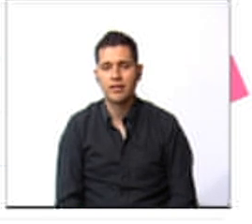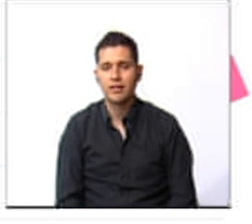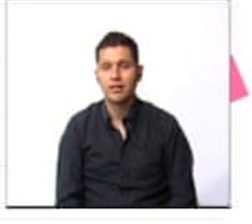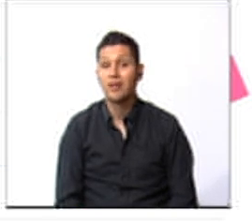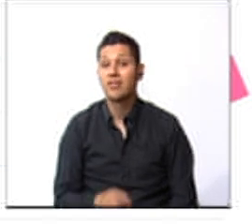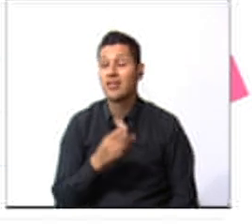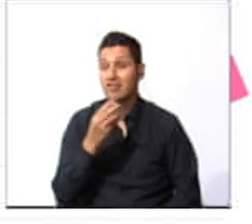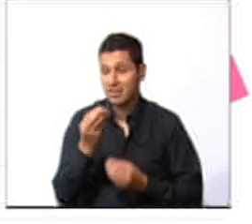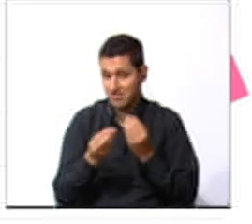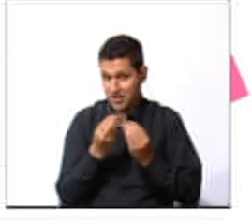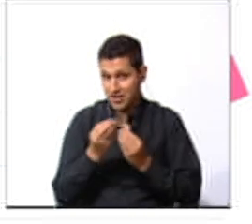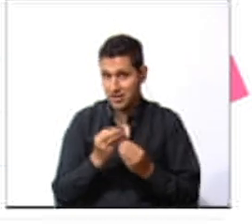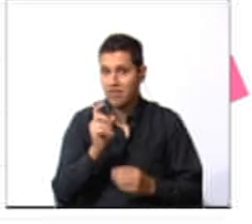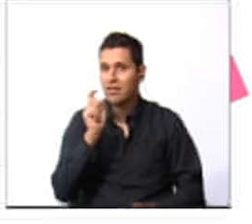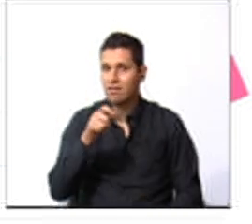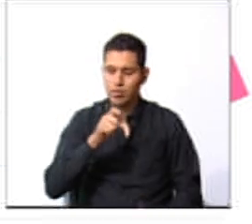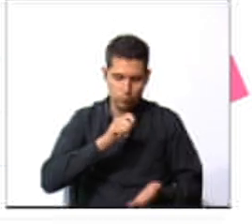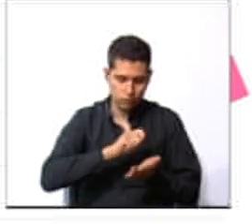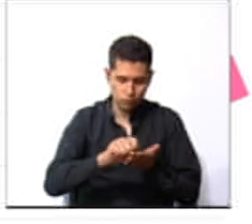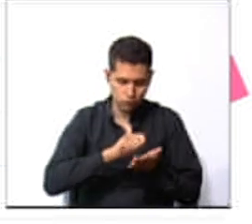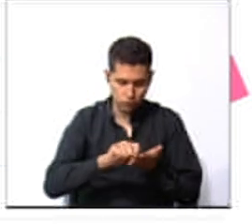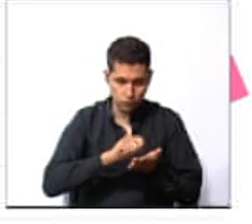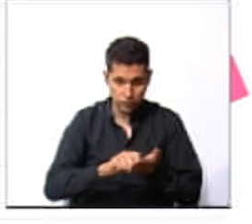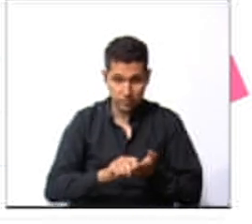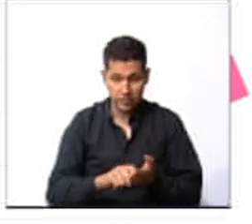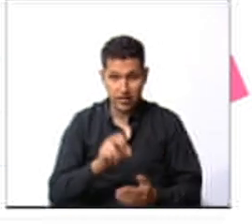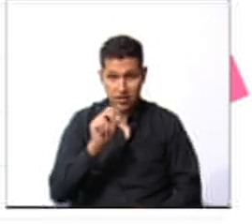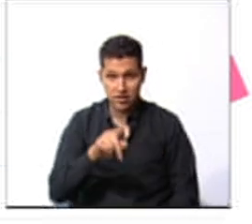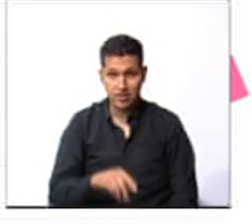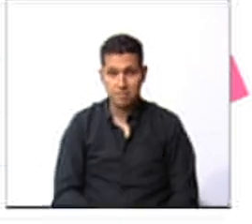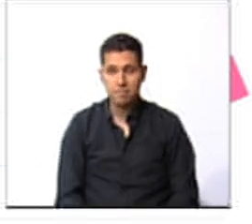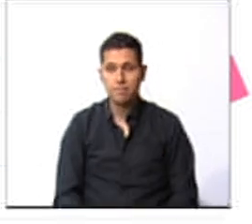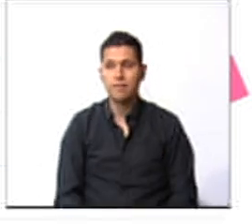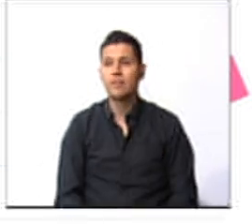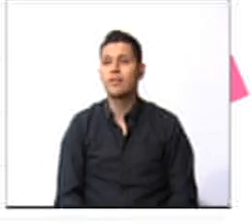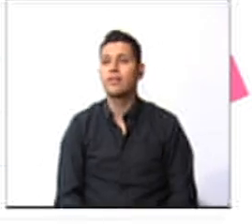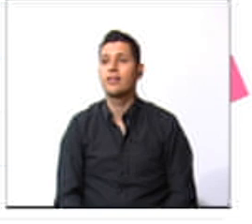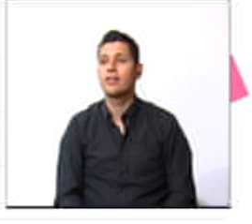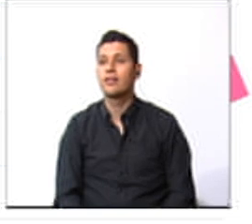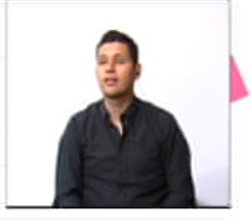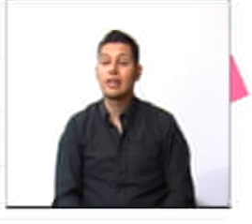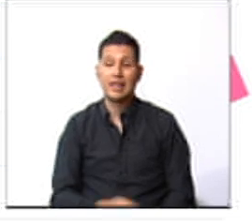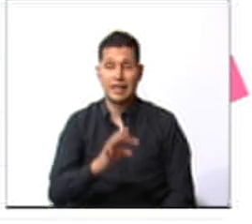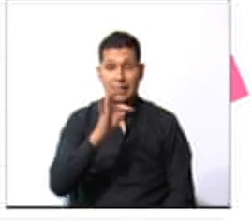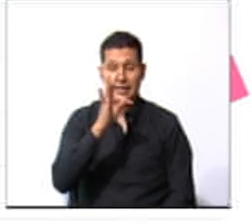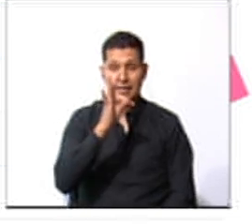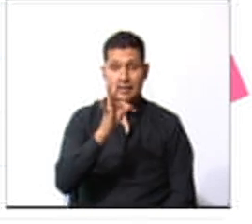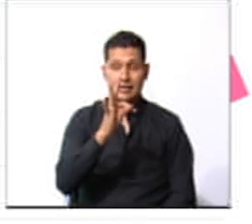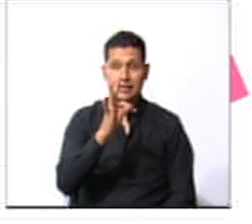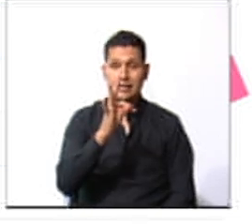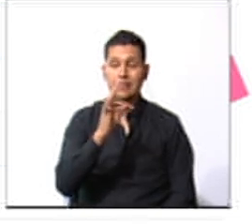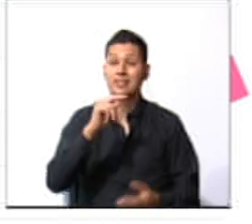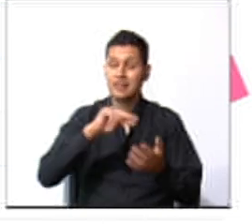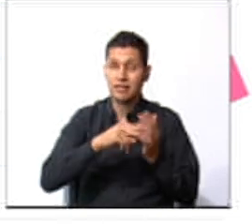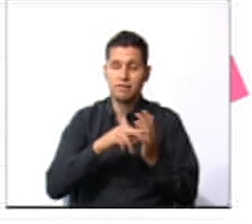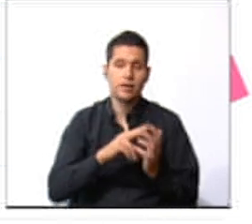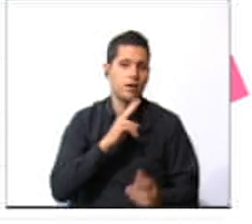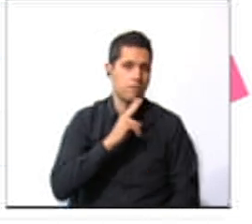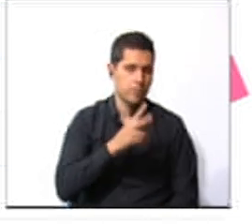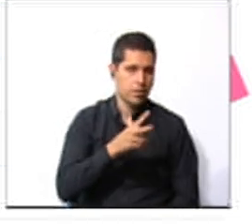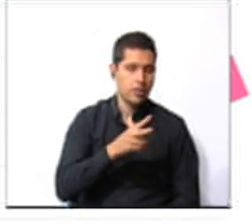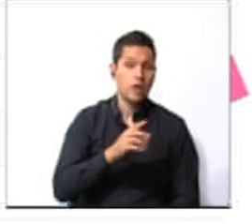to write the T if it is true or the F if it is false. Let's read